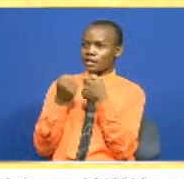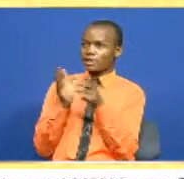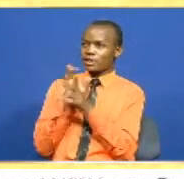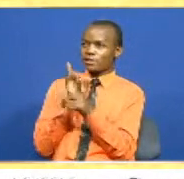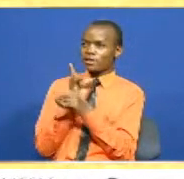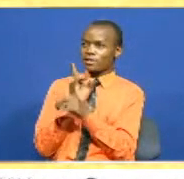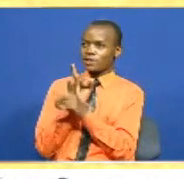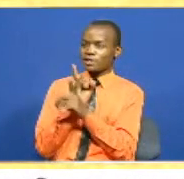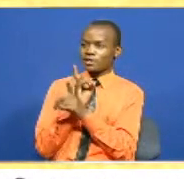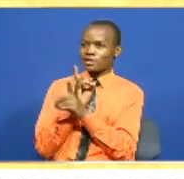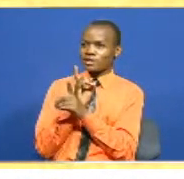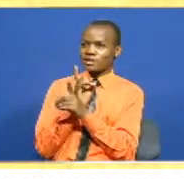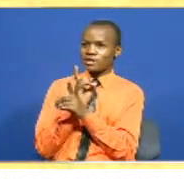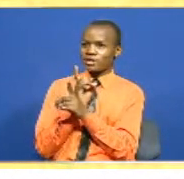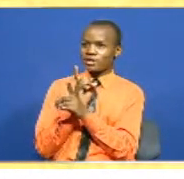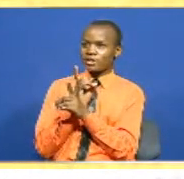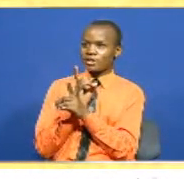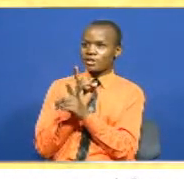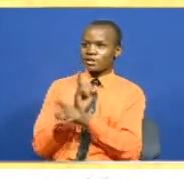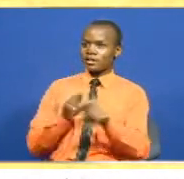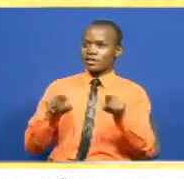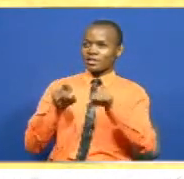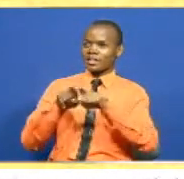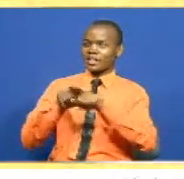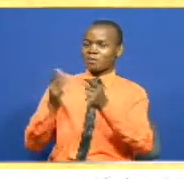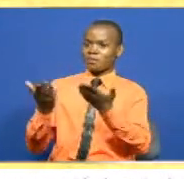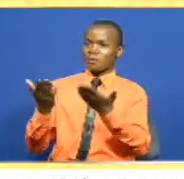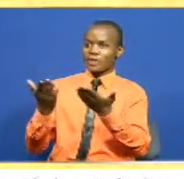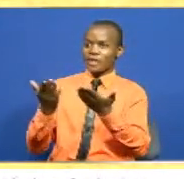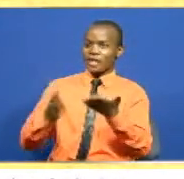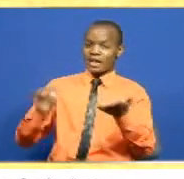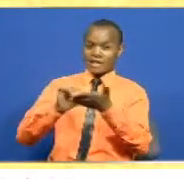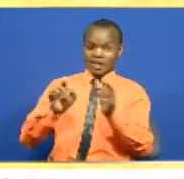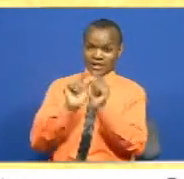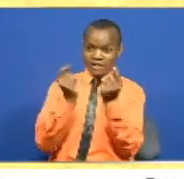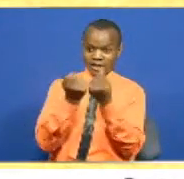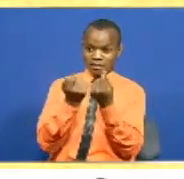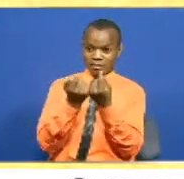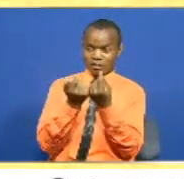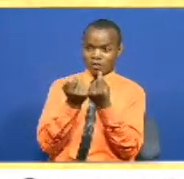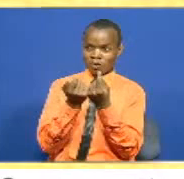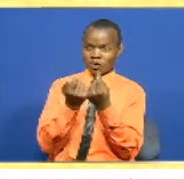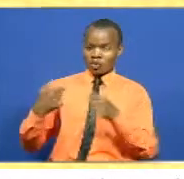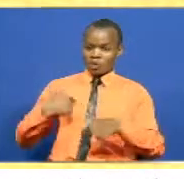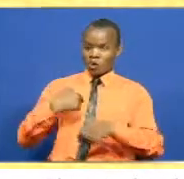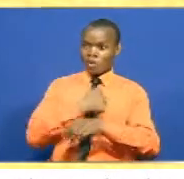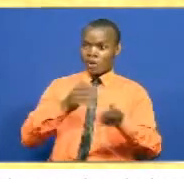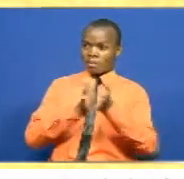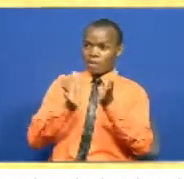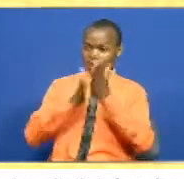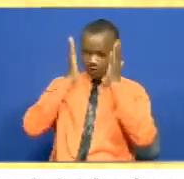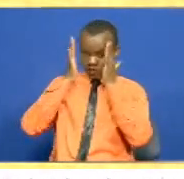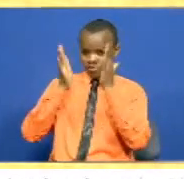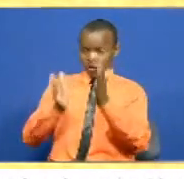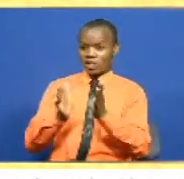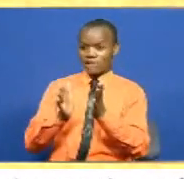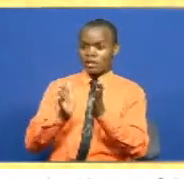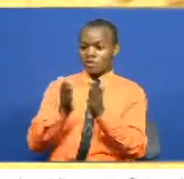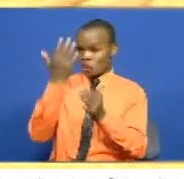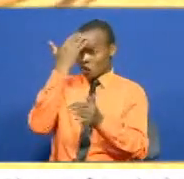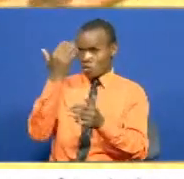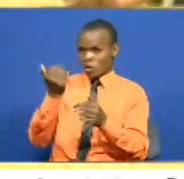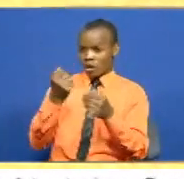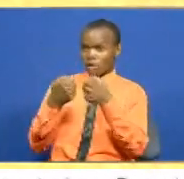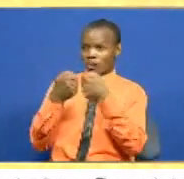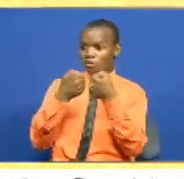but the team has really prepared and they are ready to set their focus, because this